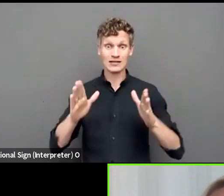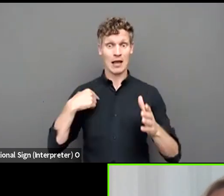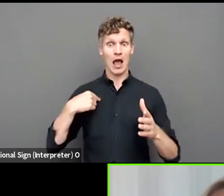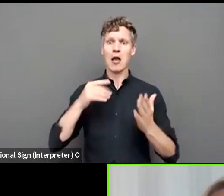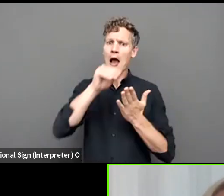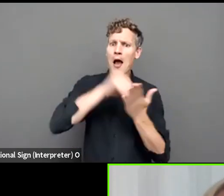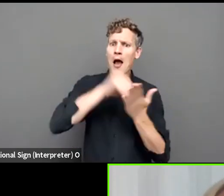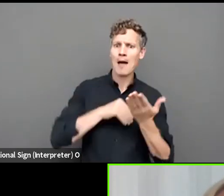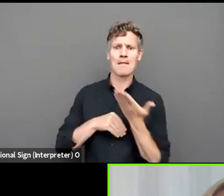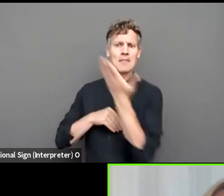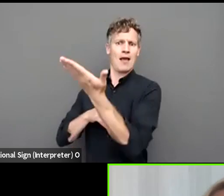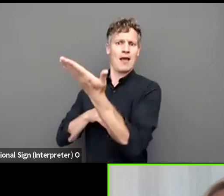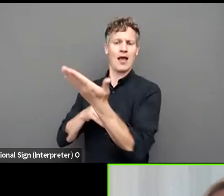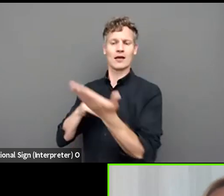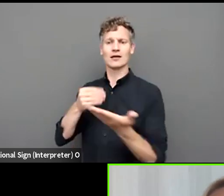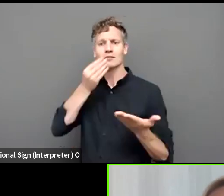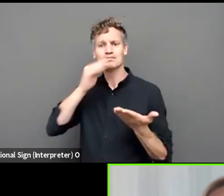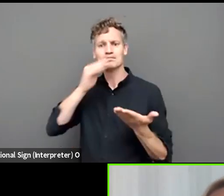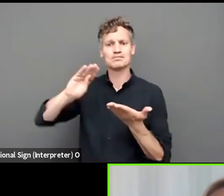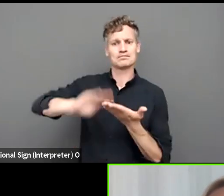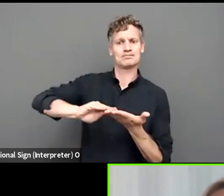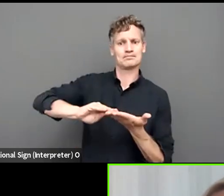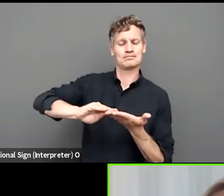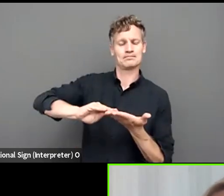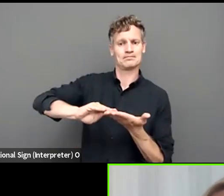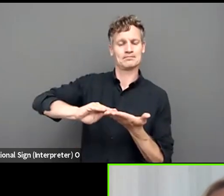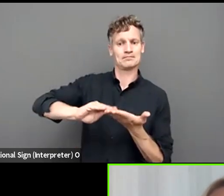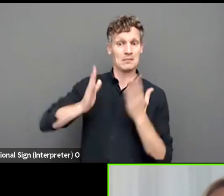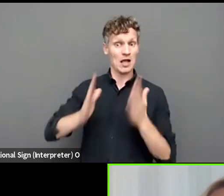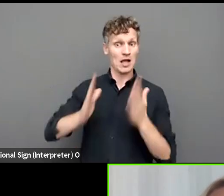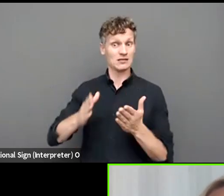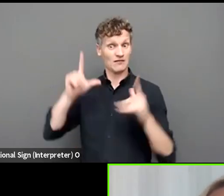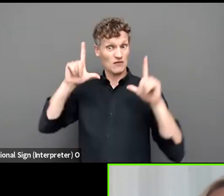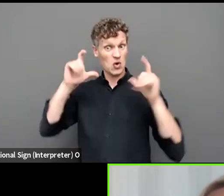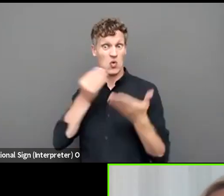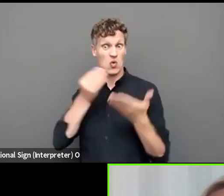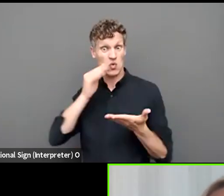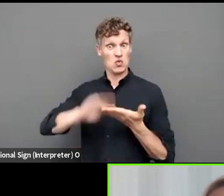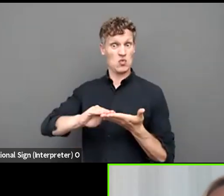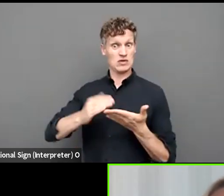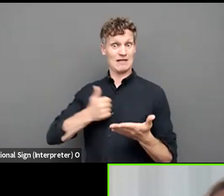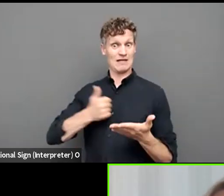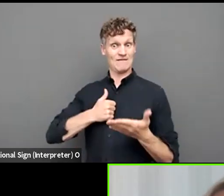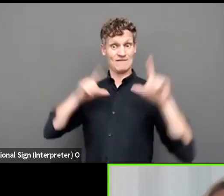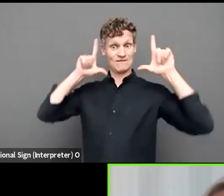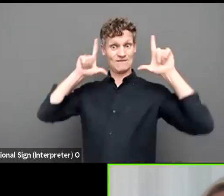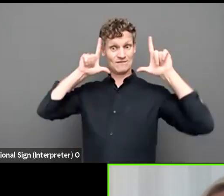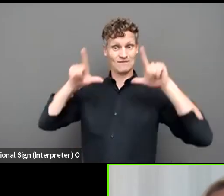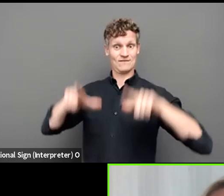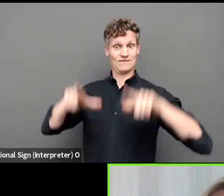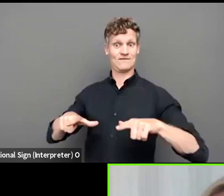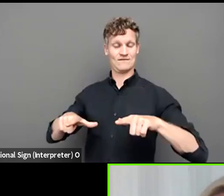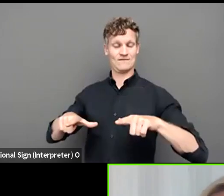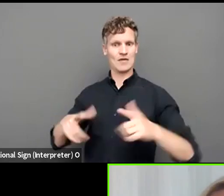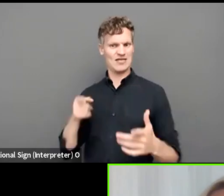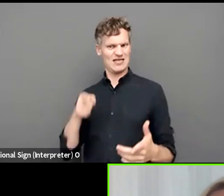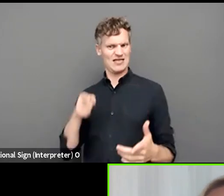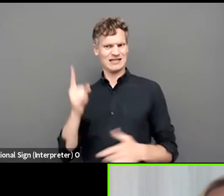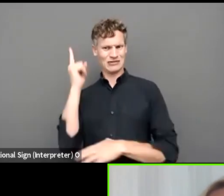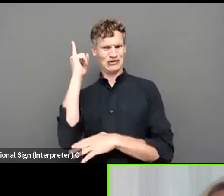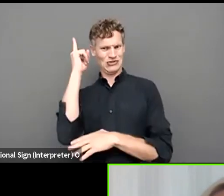future performance. It's just research shows it. So why do we do it? And therefore allow bias to kick in even